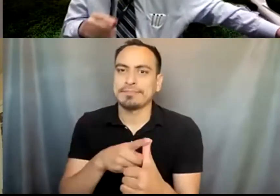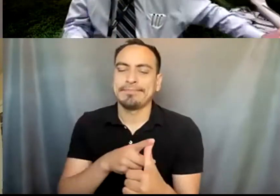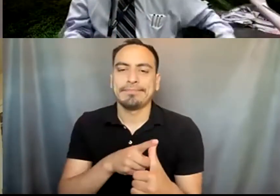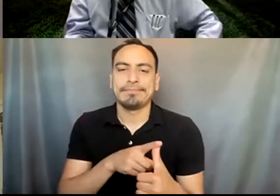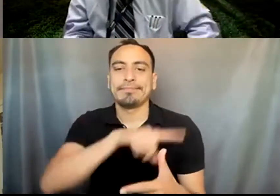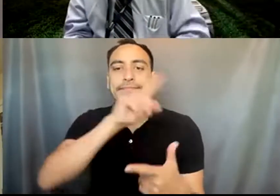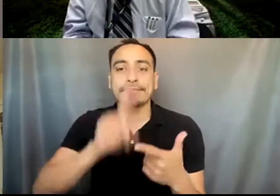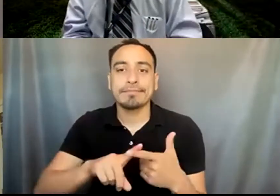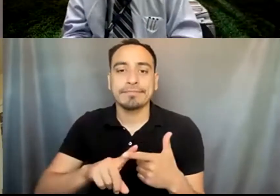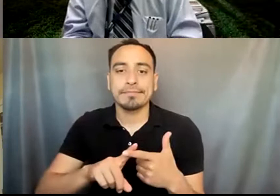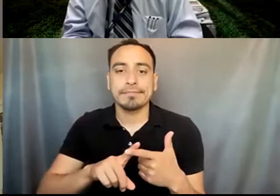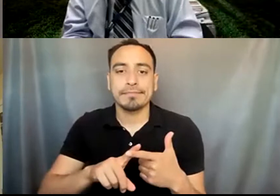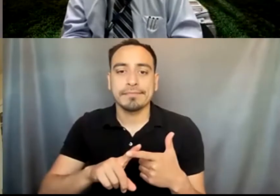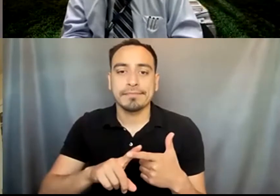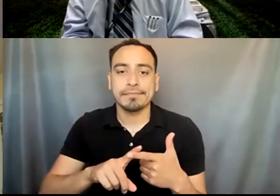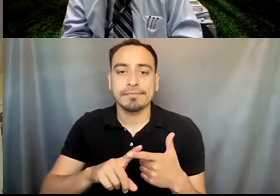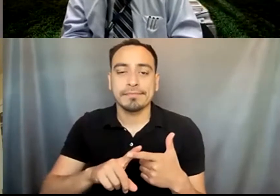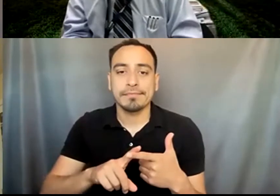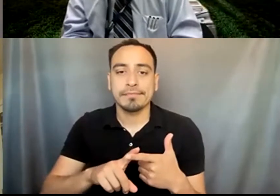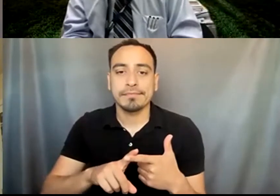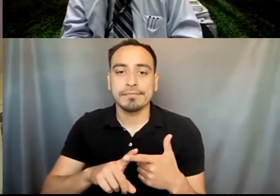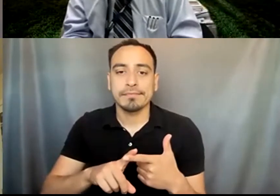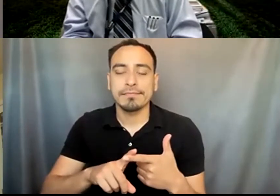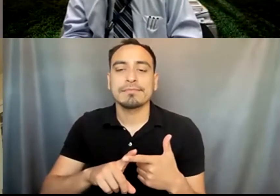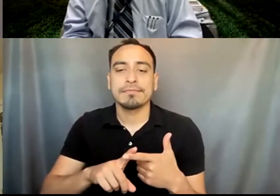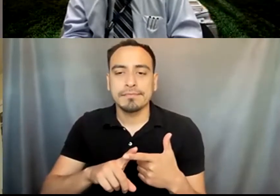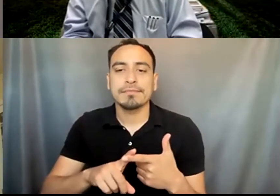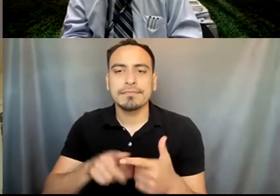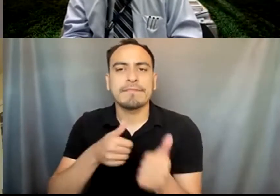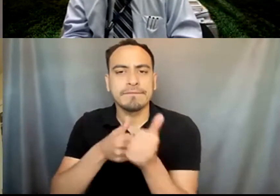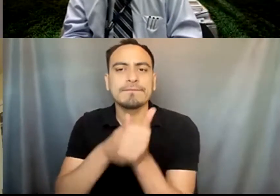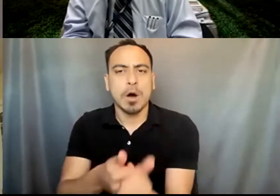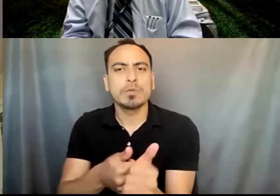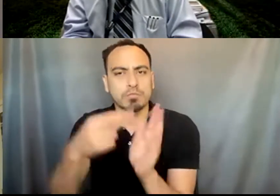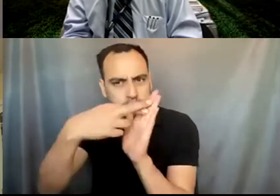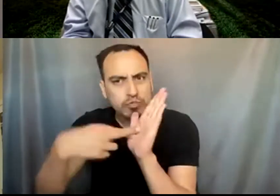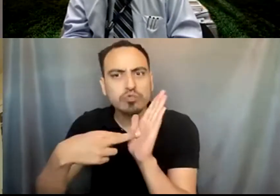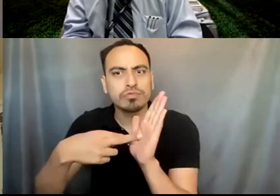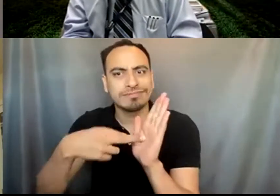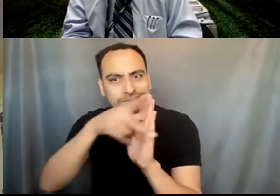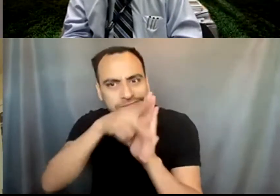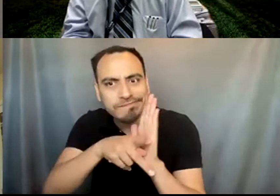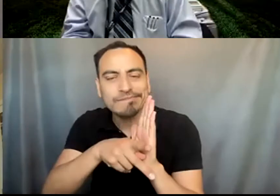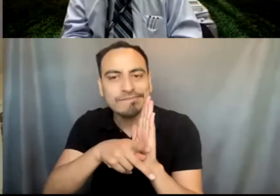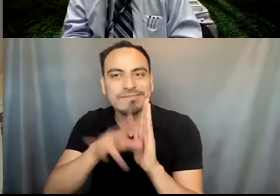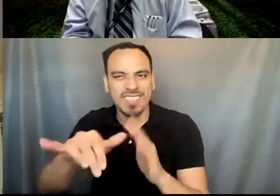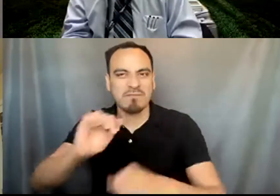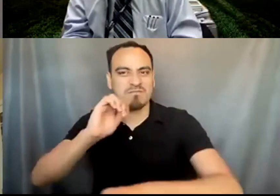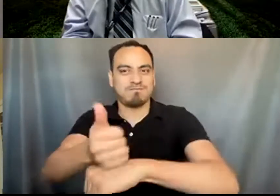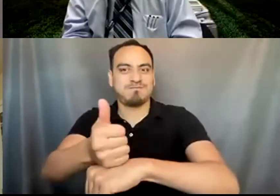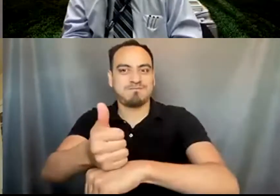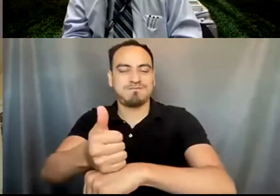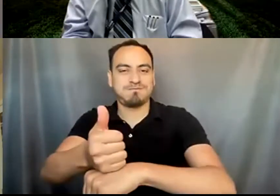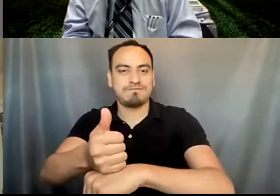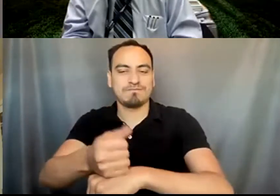is to follow the protocols that are in place, because there